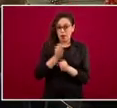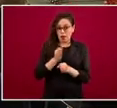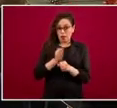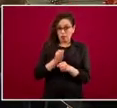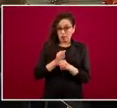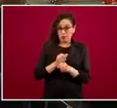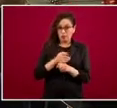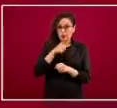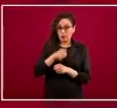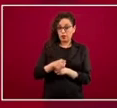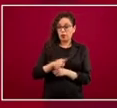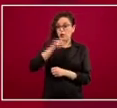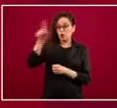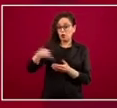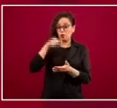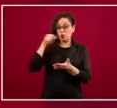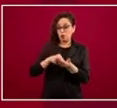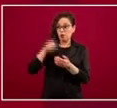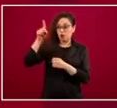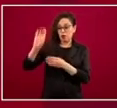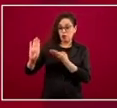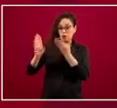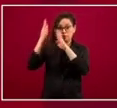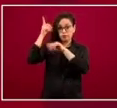So far, we only have